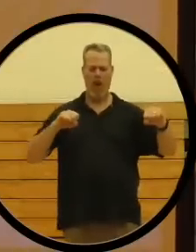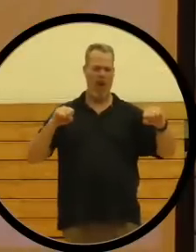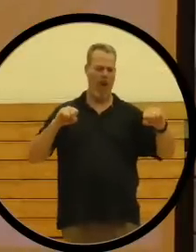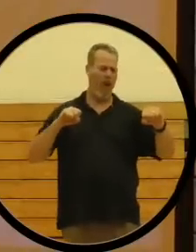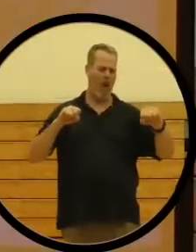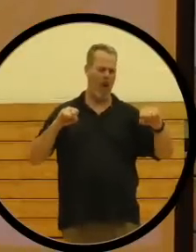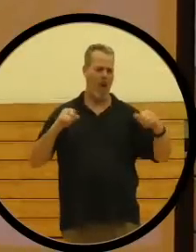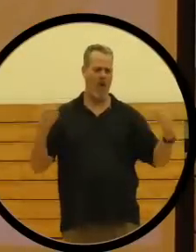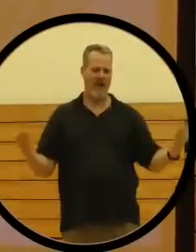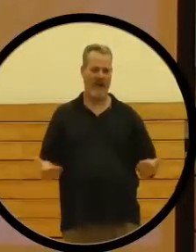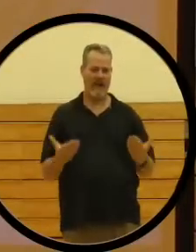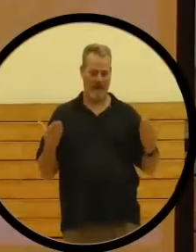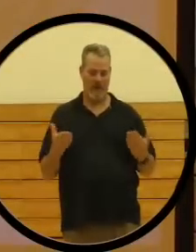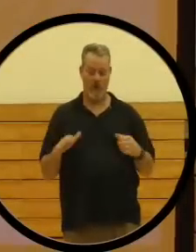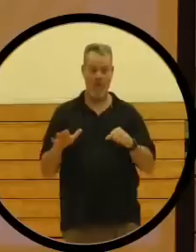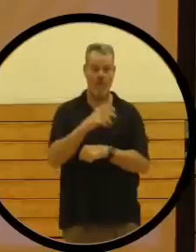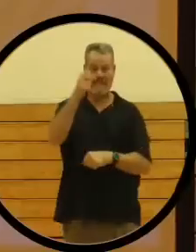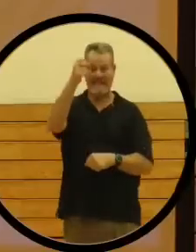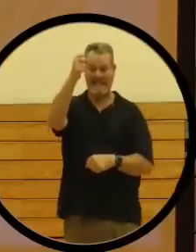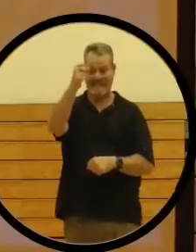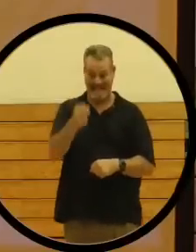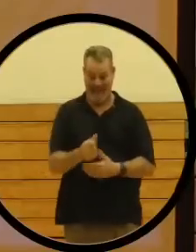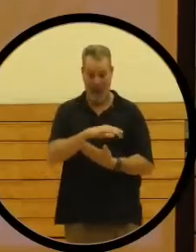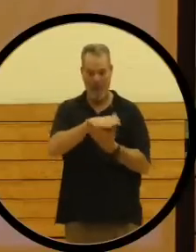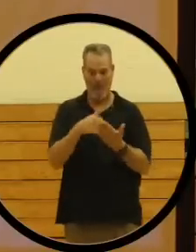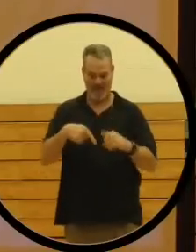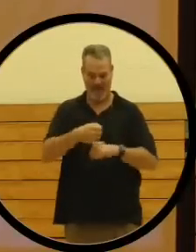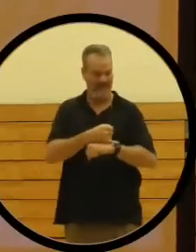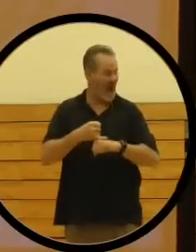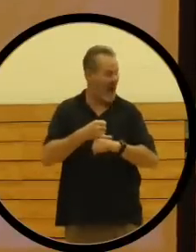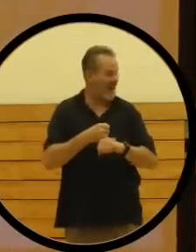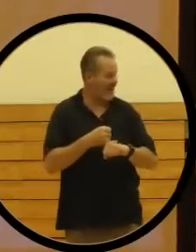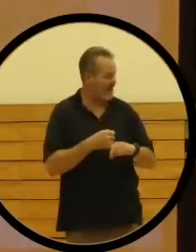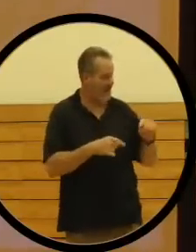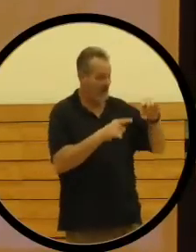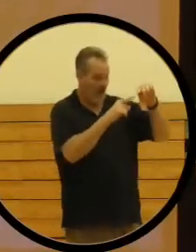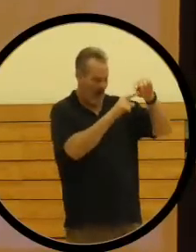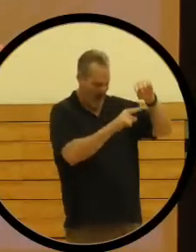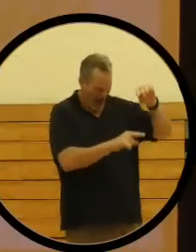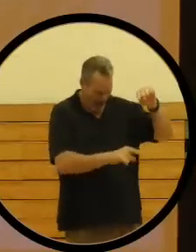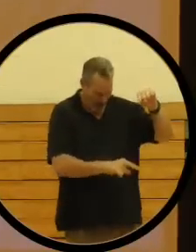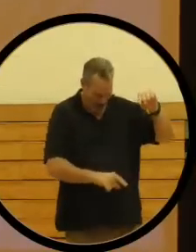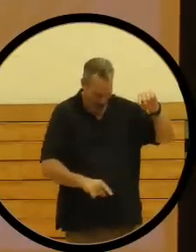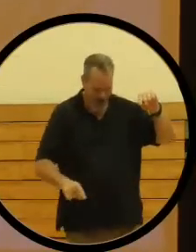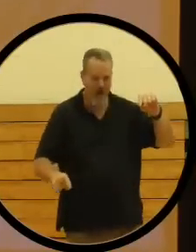entire south end of the island, from here all the way over to here,